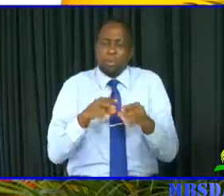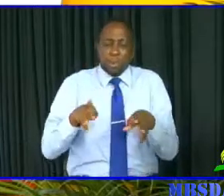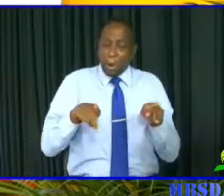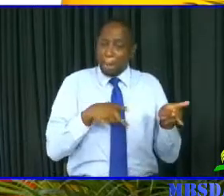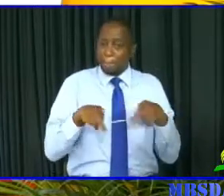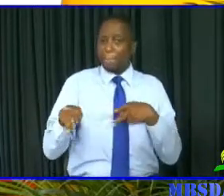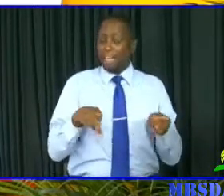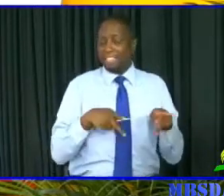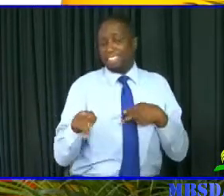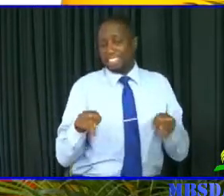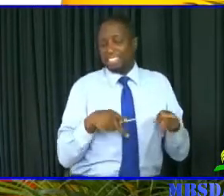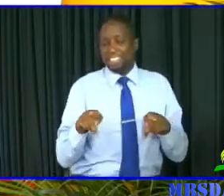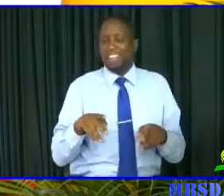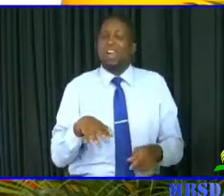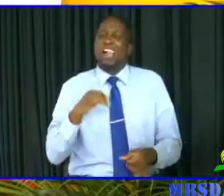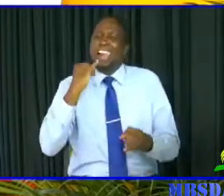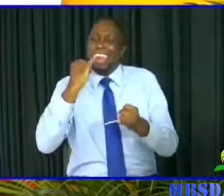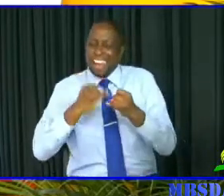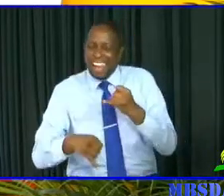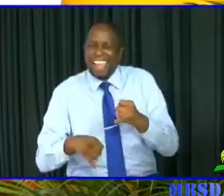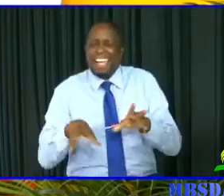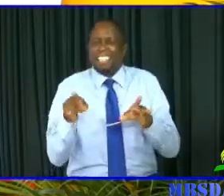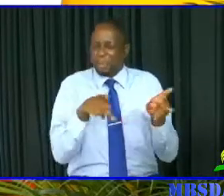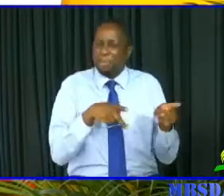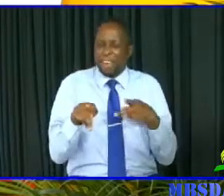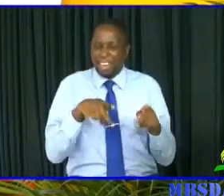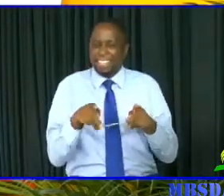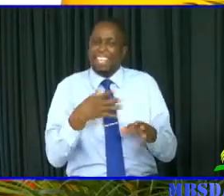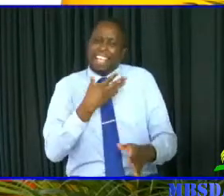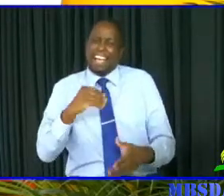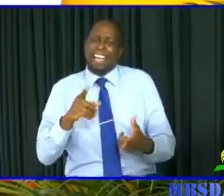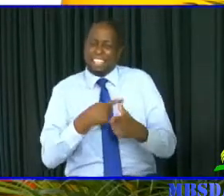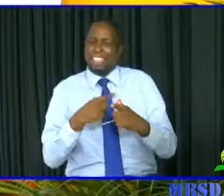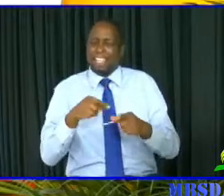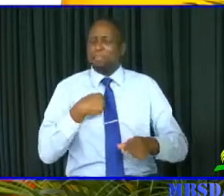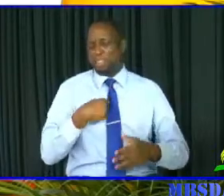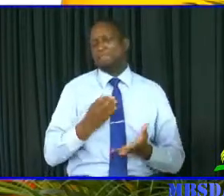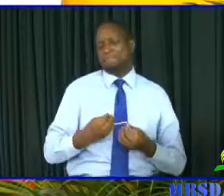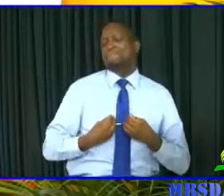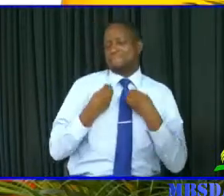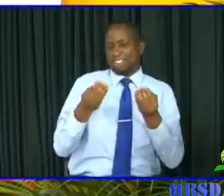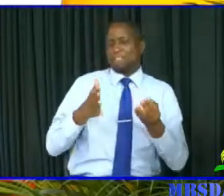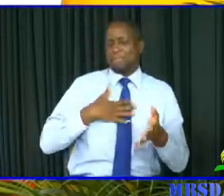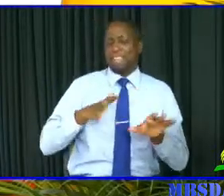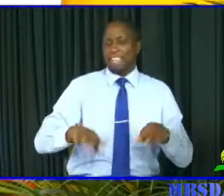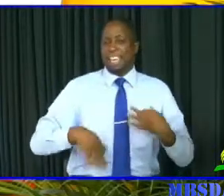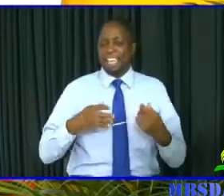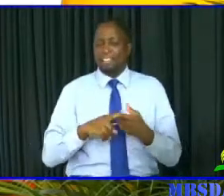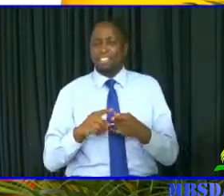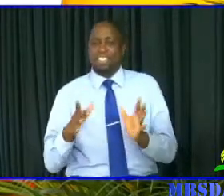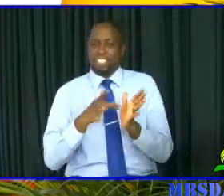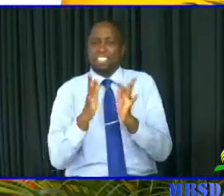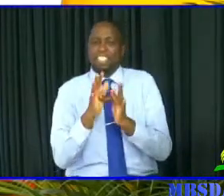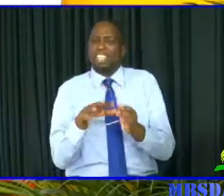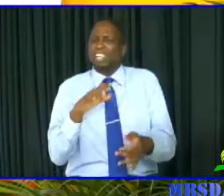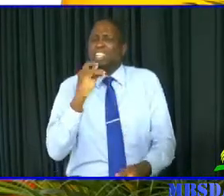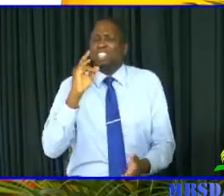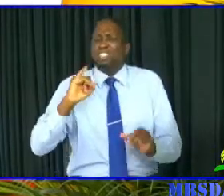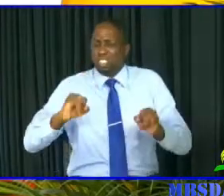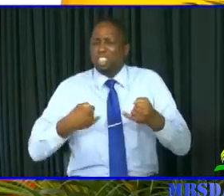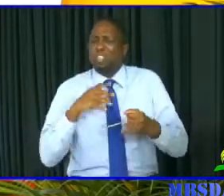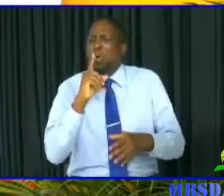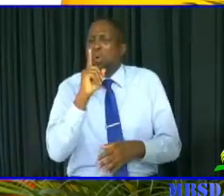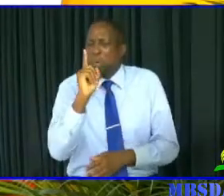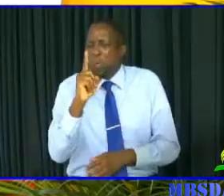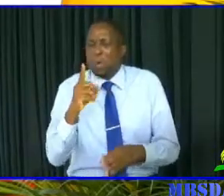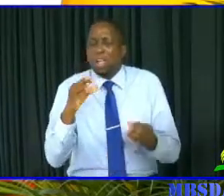home from that last party. Some people may be saying tonight, just one last little draw of that little